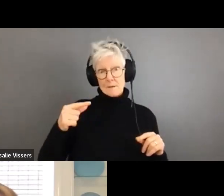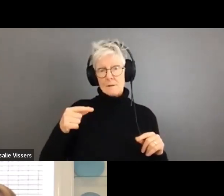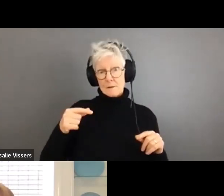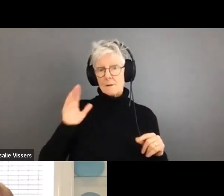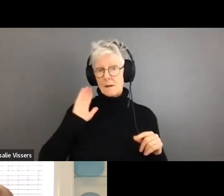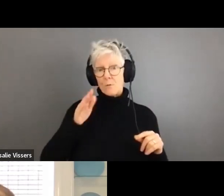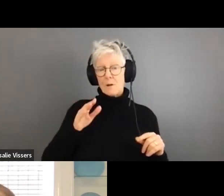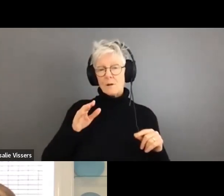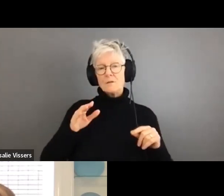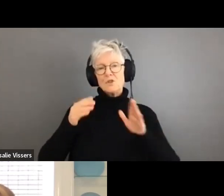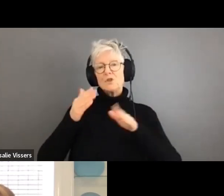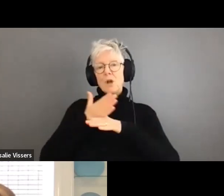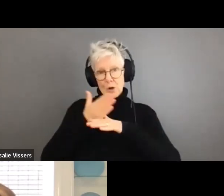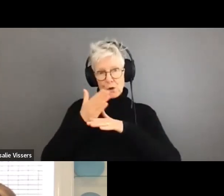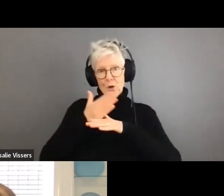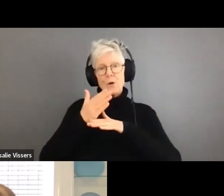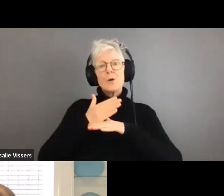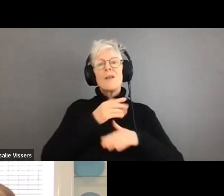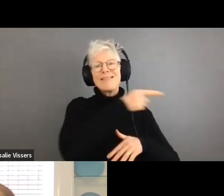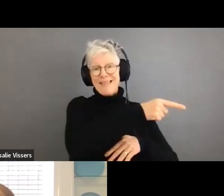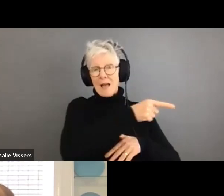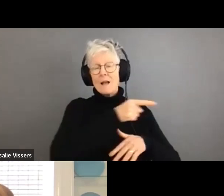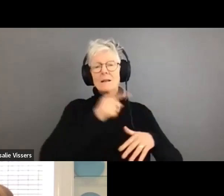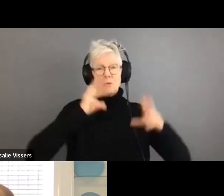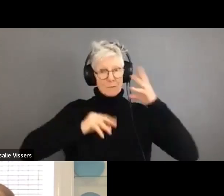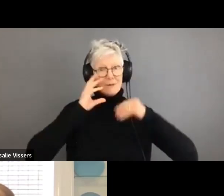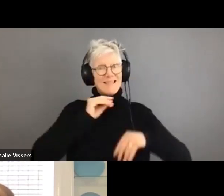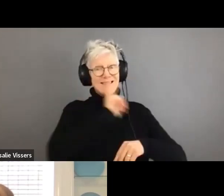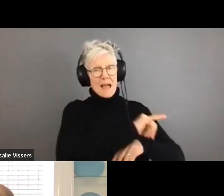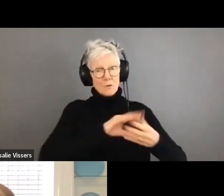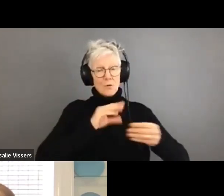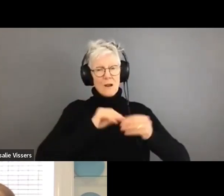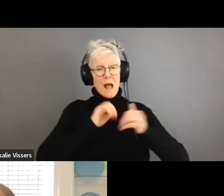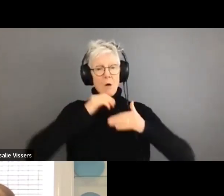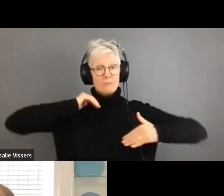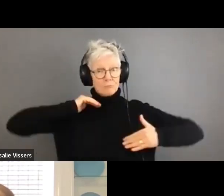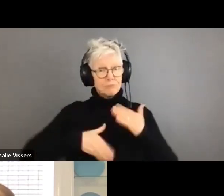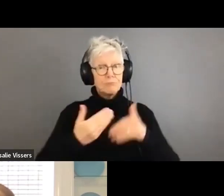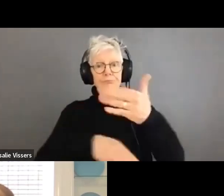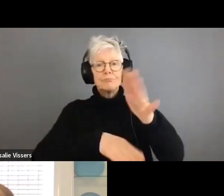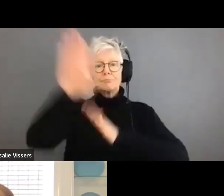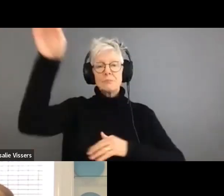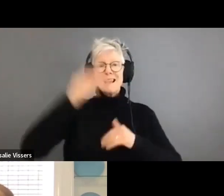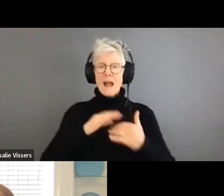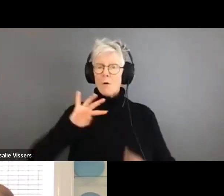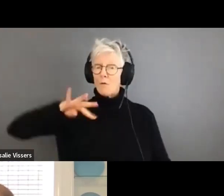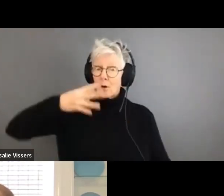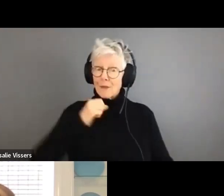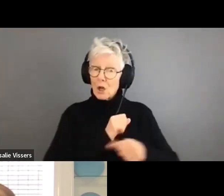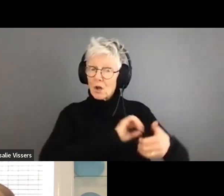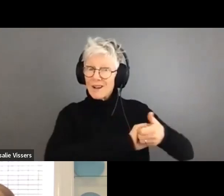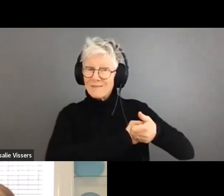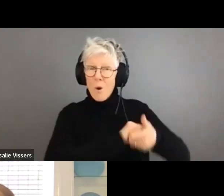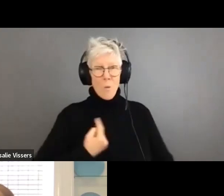whole process and how that became a reality. Oh. And we've had that collaboration with, now we're going to our 4th year, and it's still the